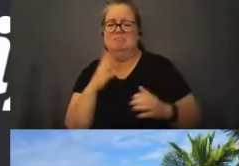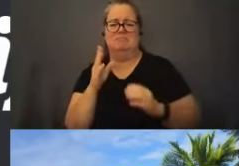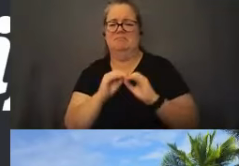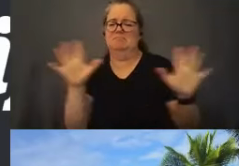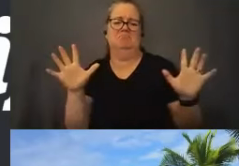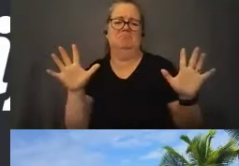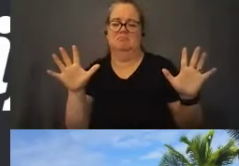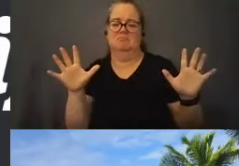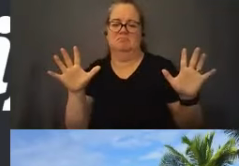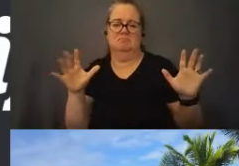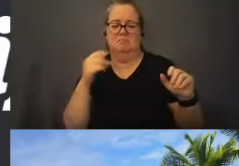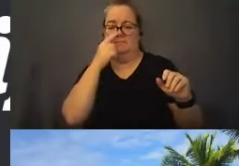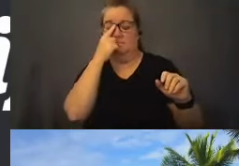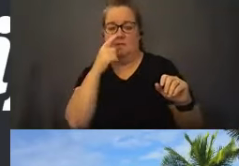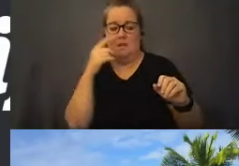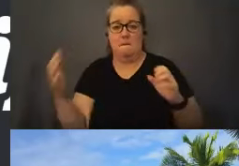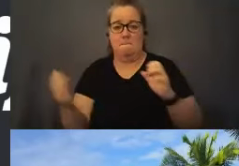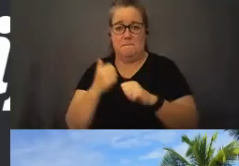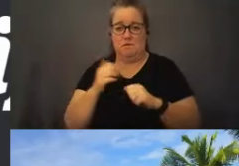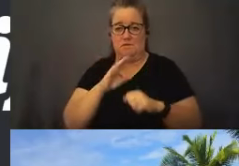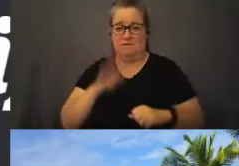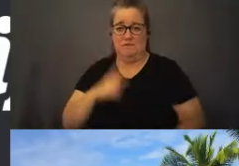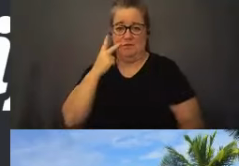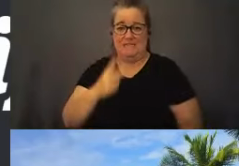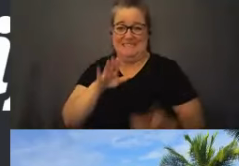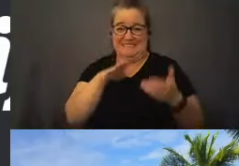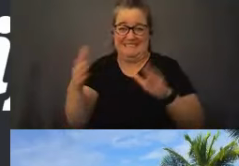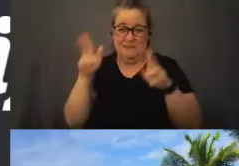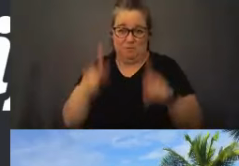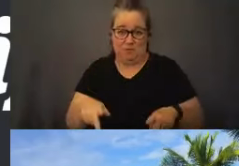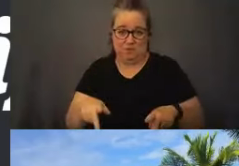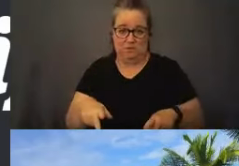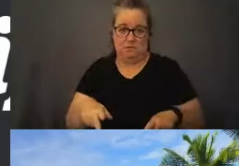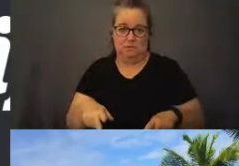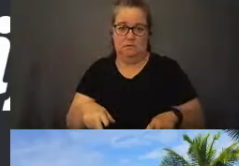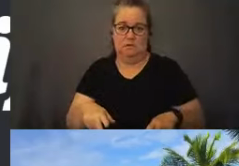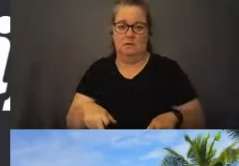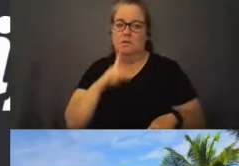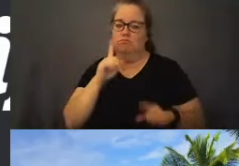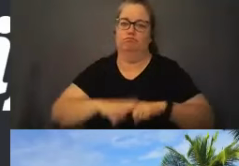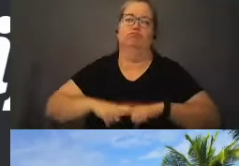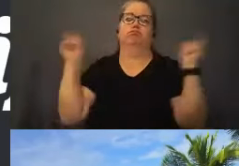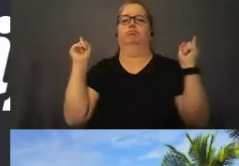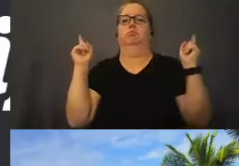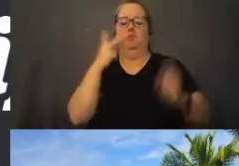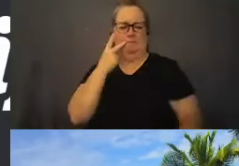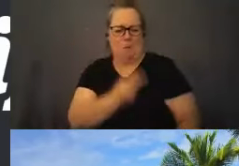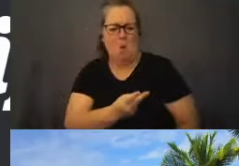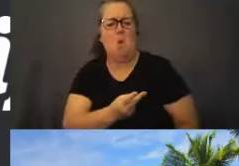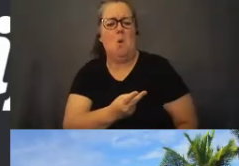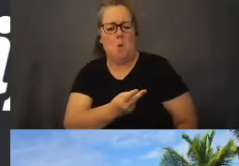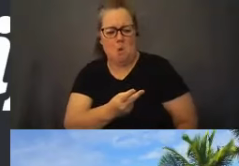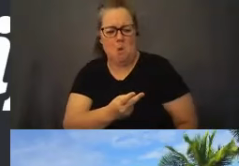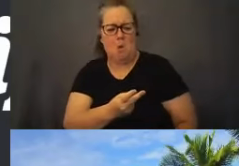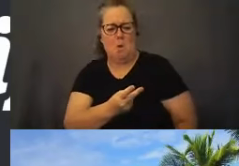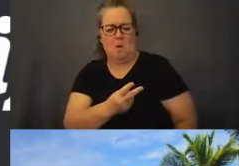have never looked at a dead body before. So it is quite shocking when you look at someone and say, they